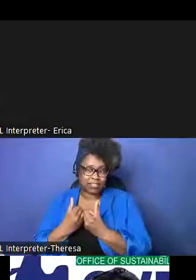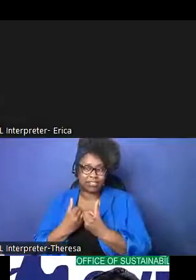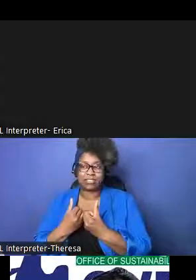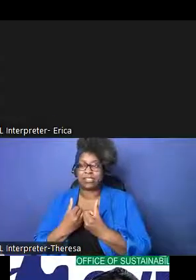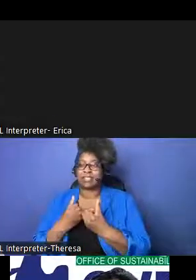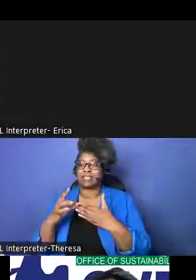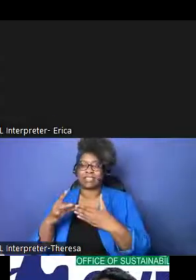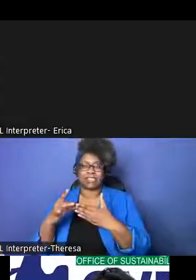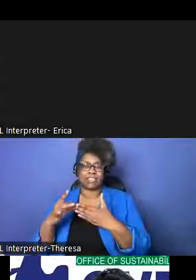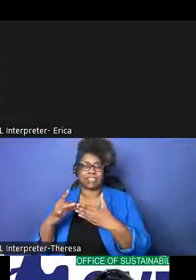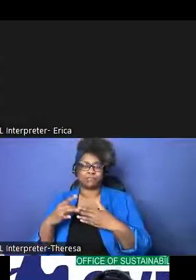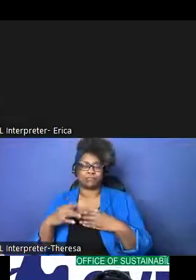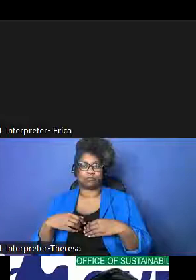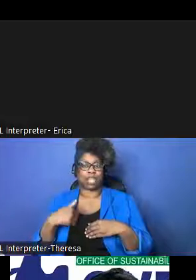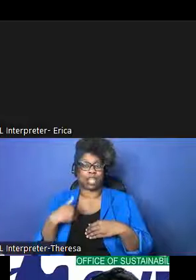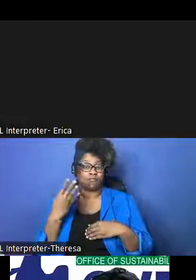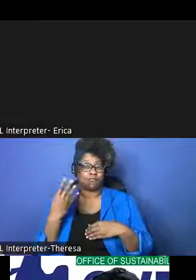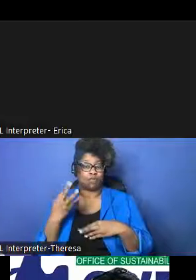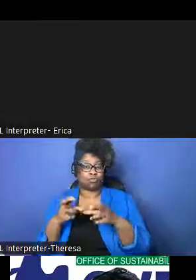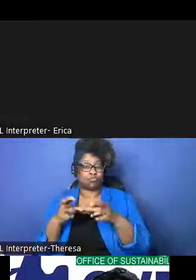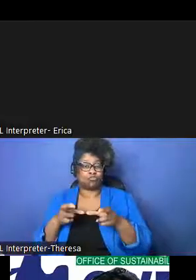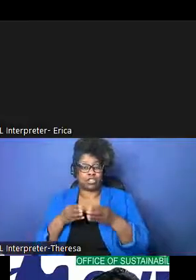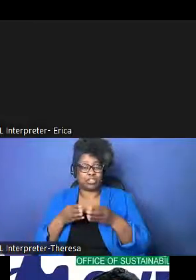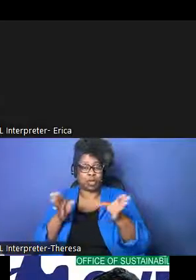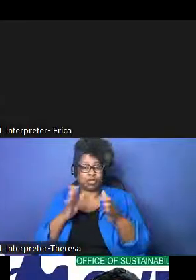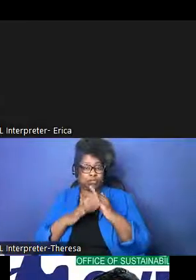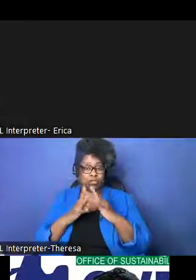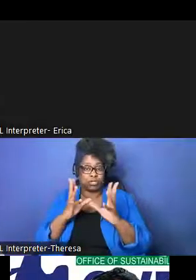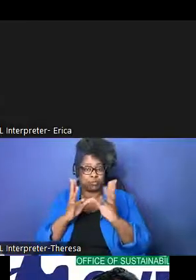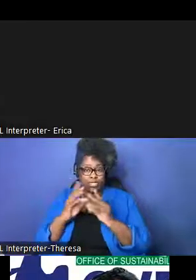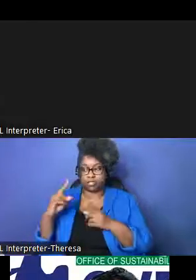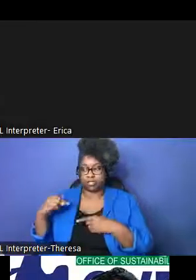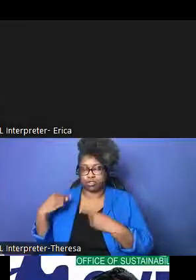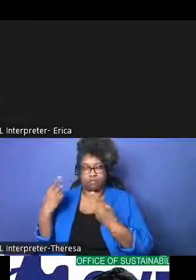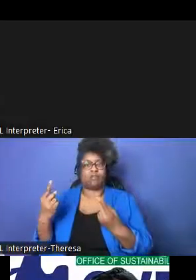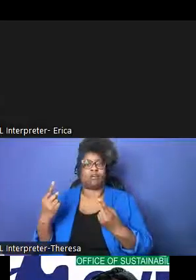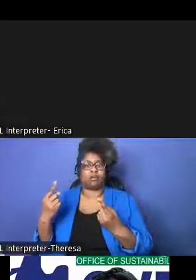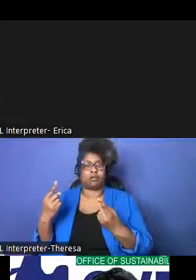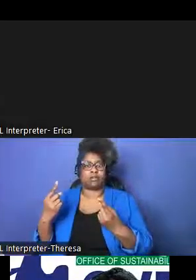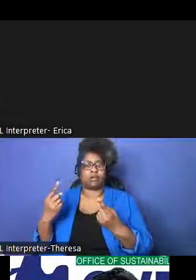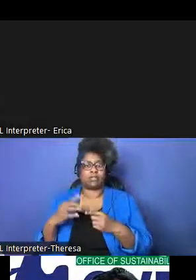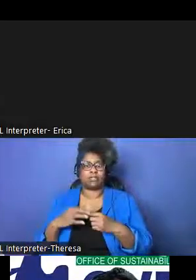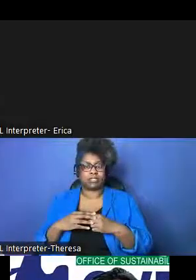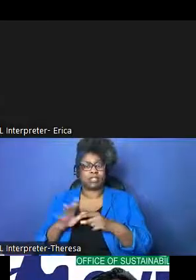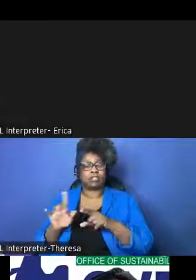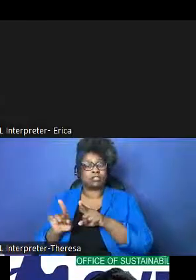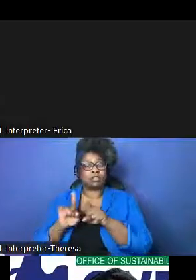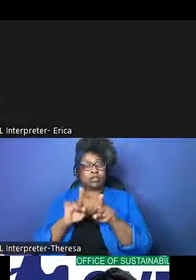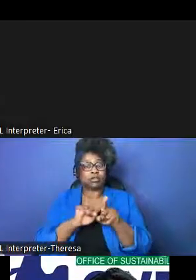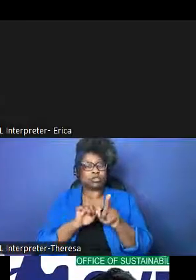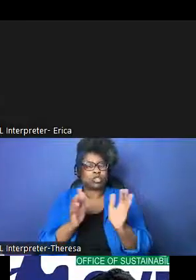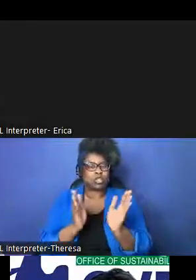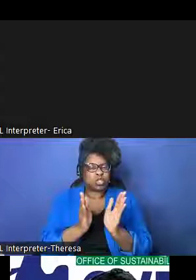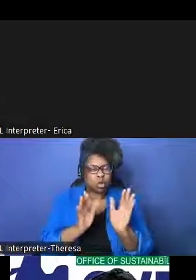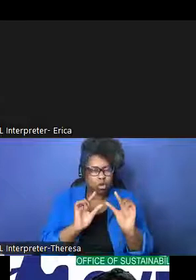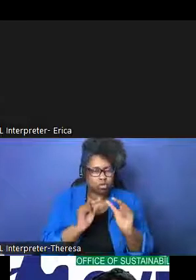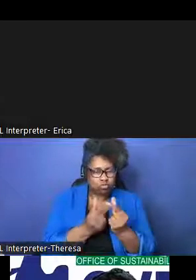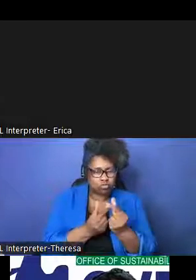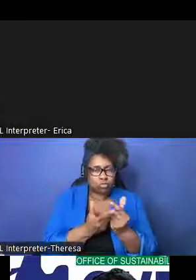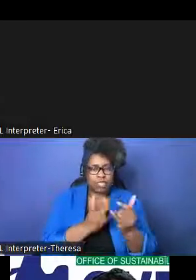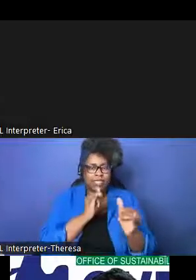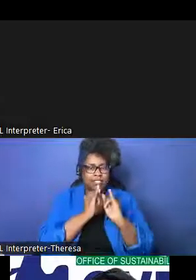leads. We've had 4 region-wide community meetings so far, and as well as small group and